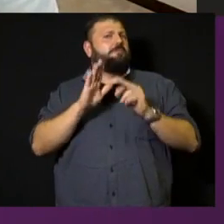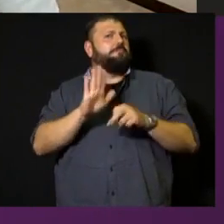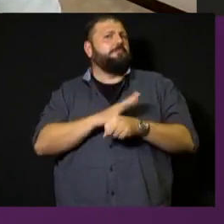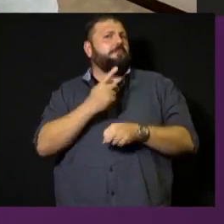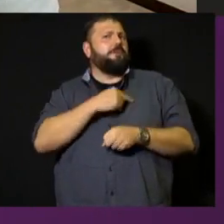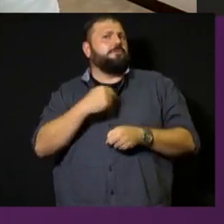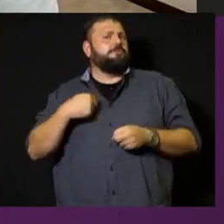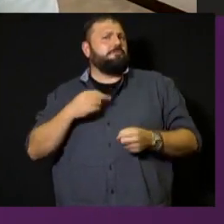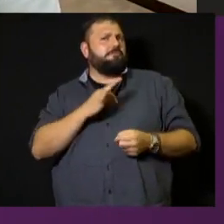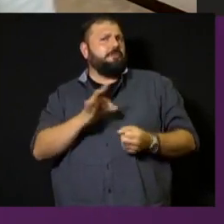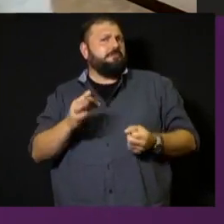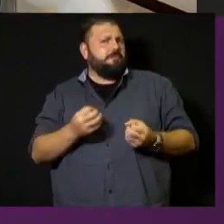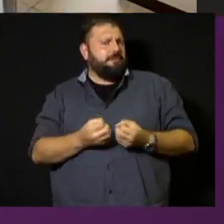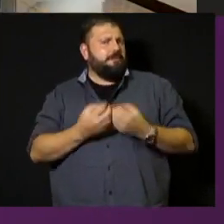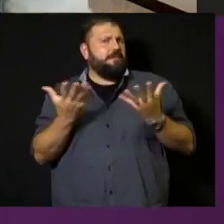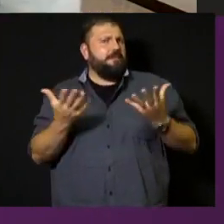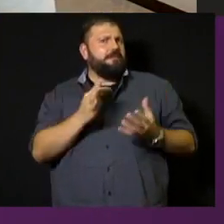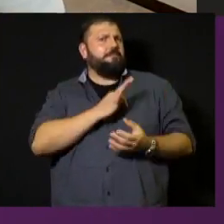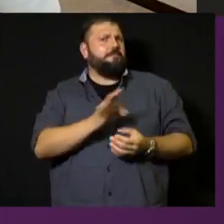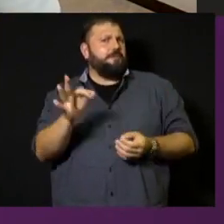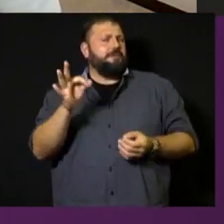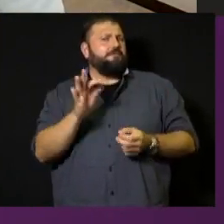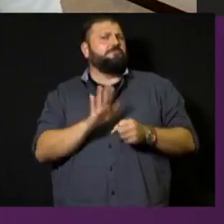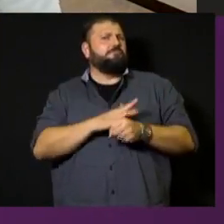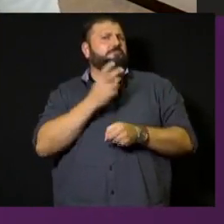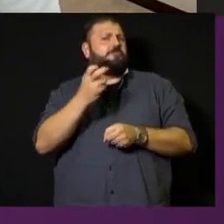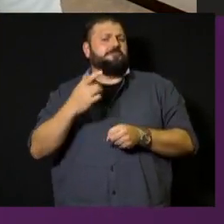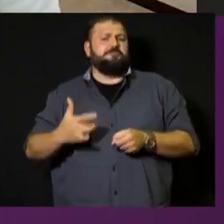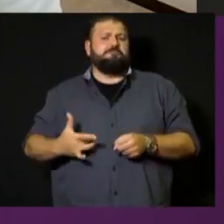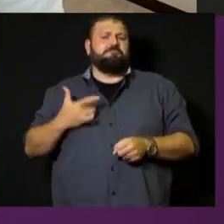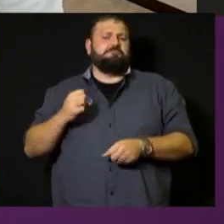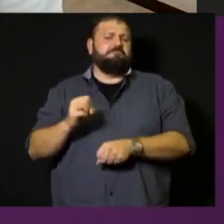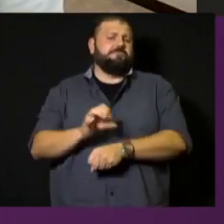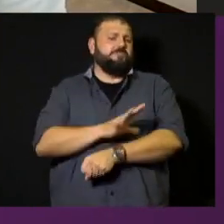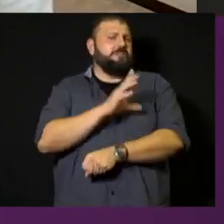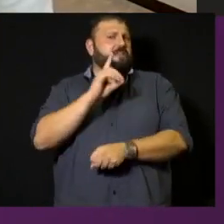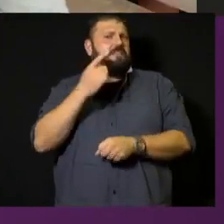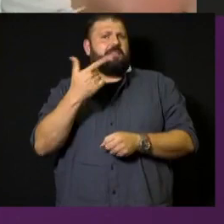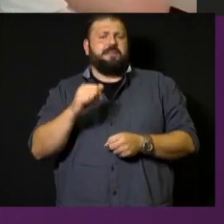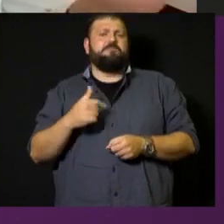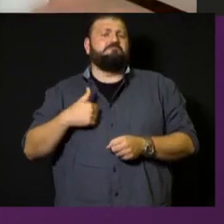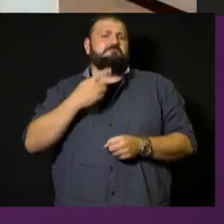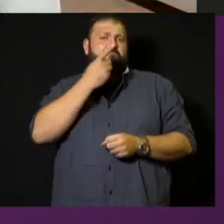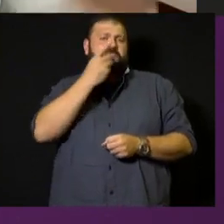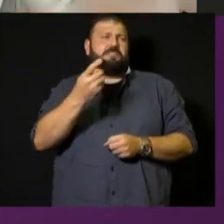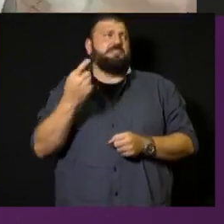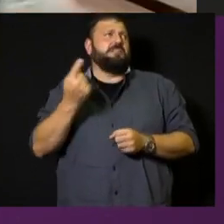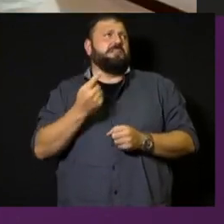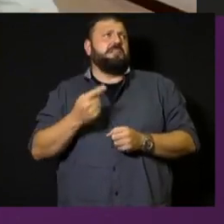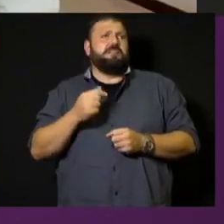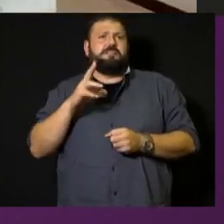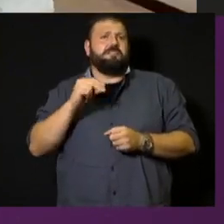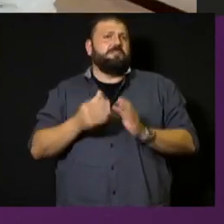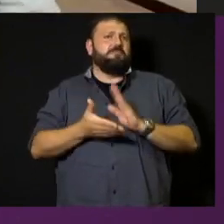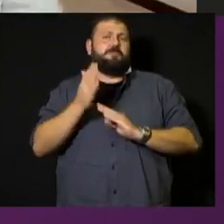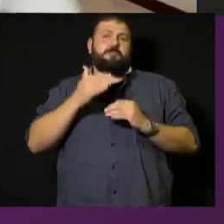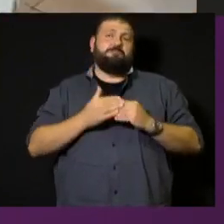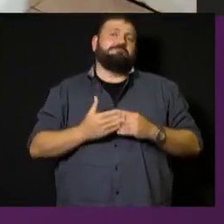Why we can achieve it? Yes, of course. I'm very excited and to tell you,